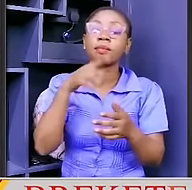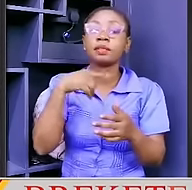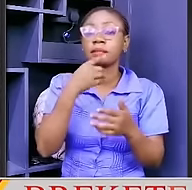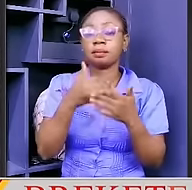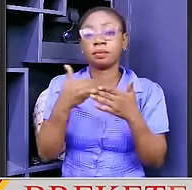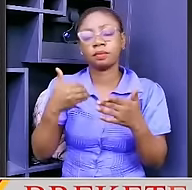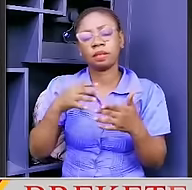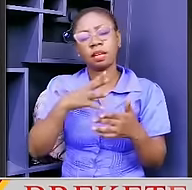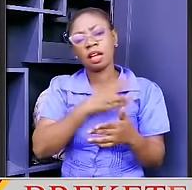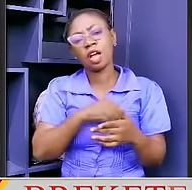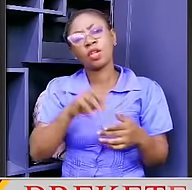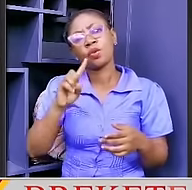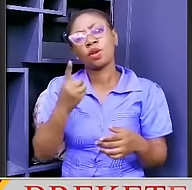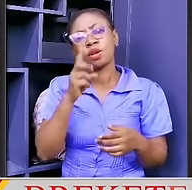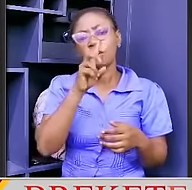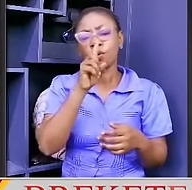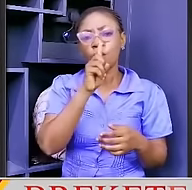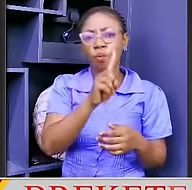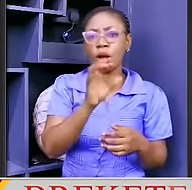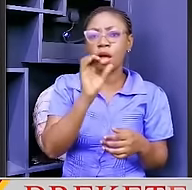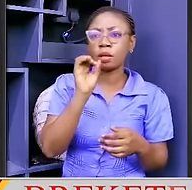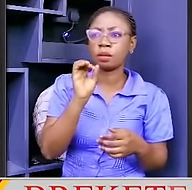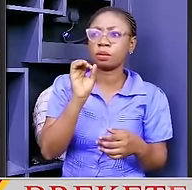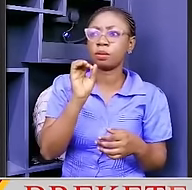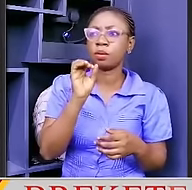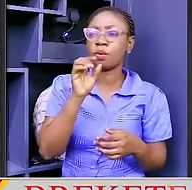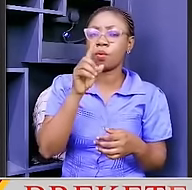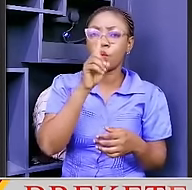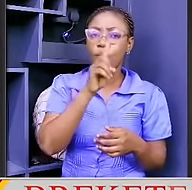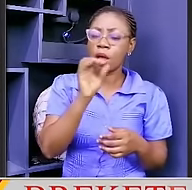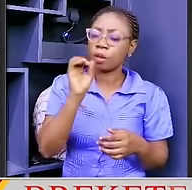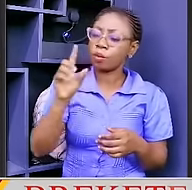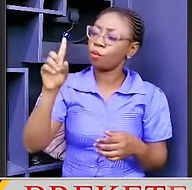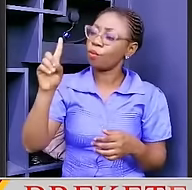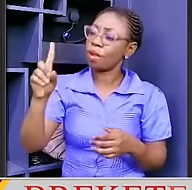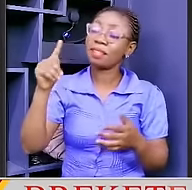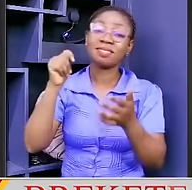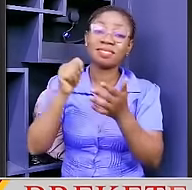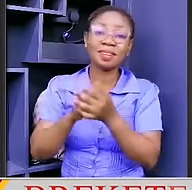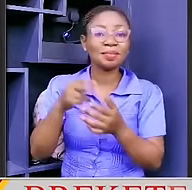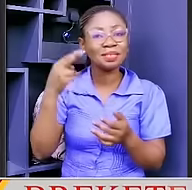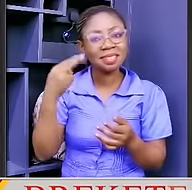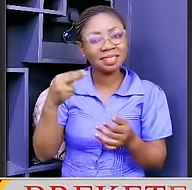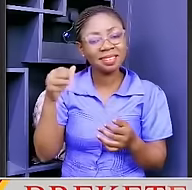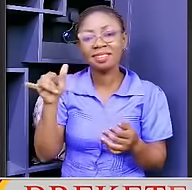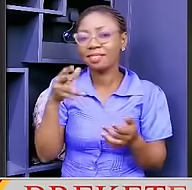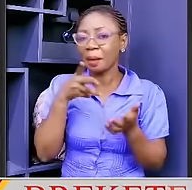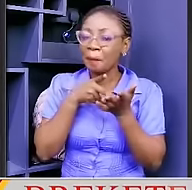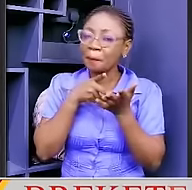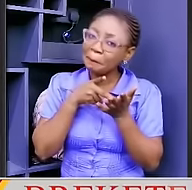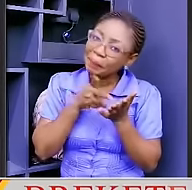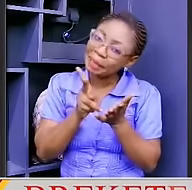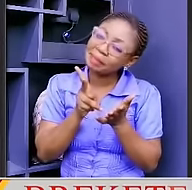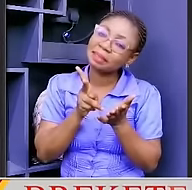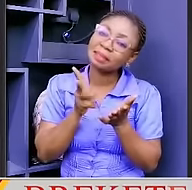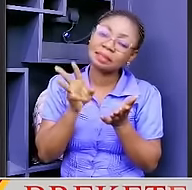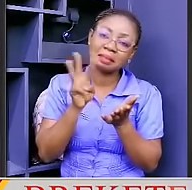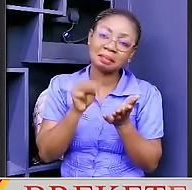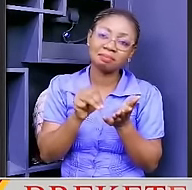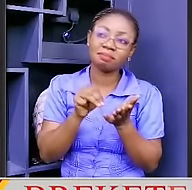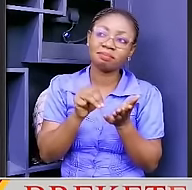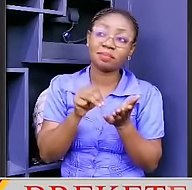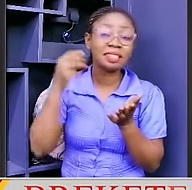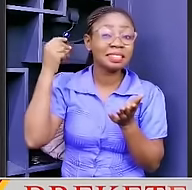And only 101,000. I be 110,000. 101,000, sir. 101,000. Yes, sir. 9 day given. Yes,